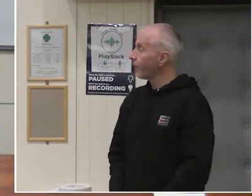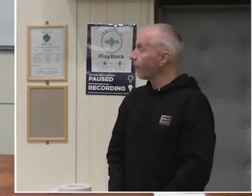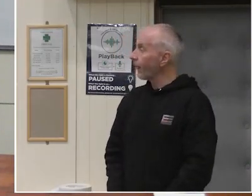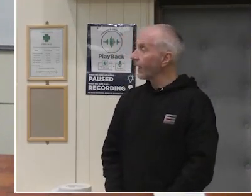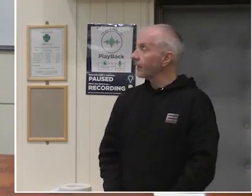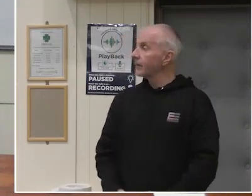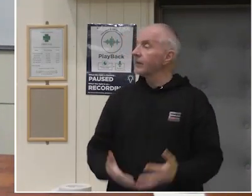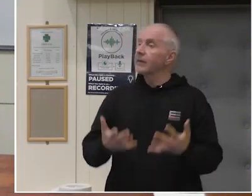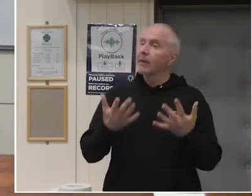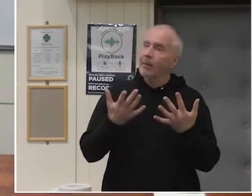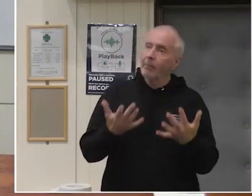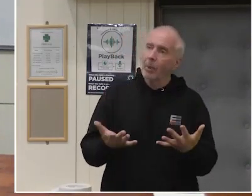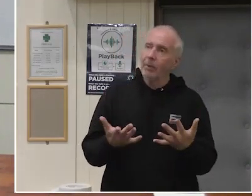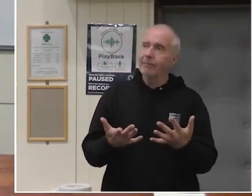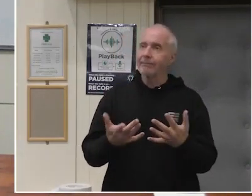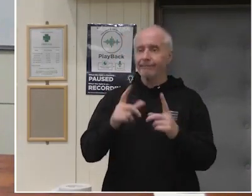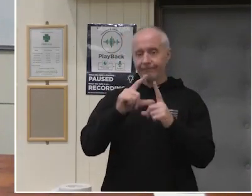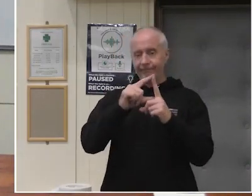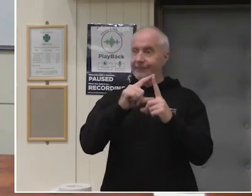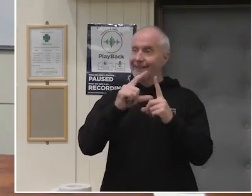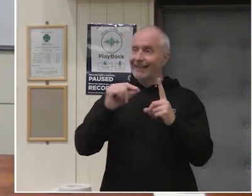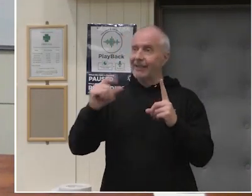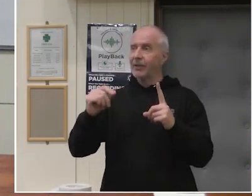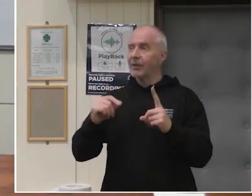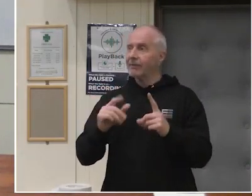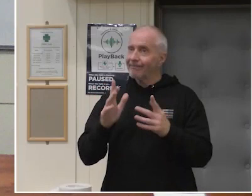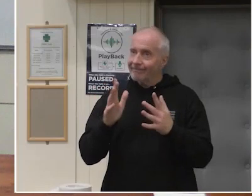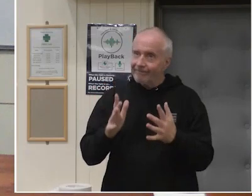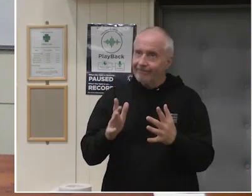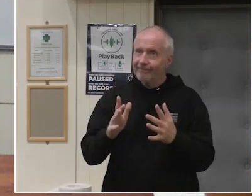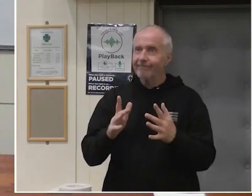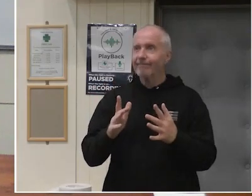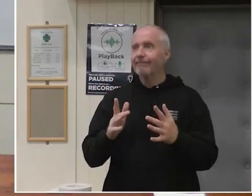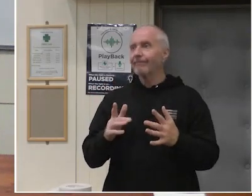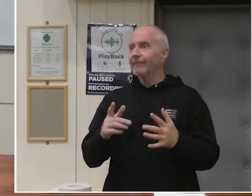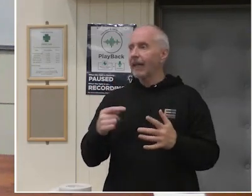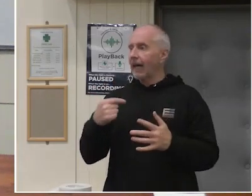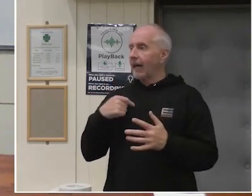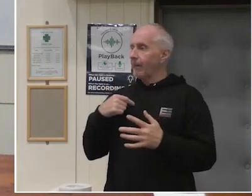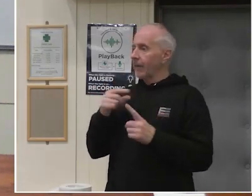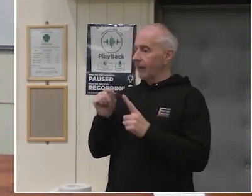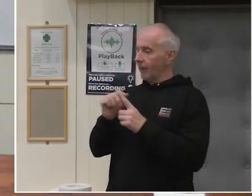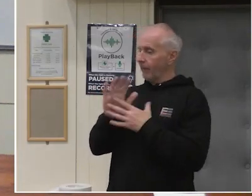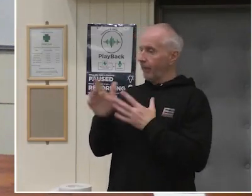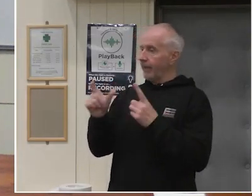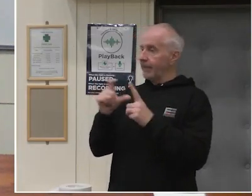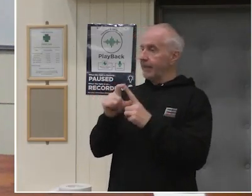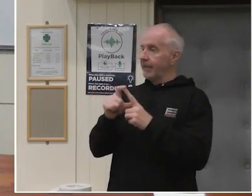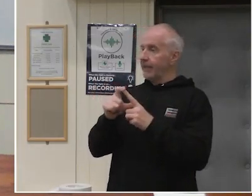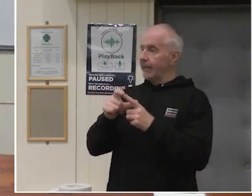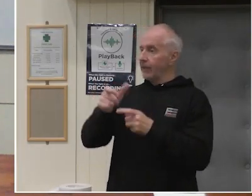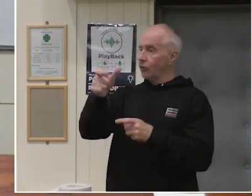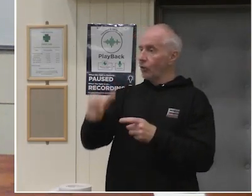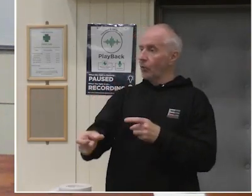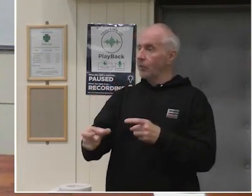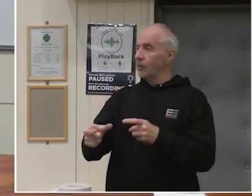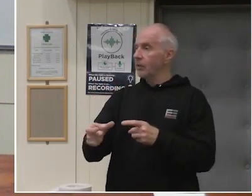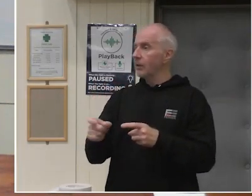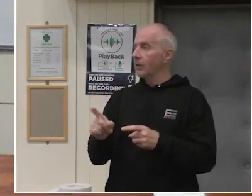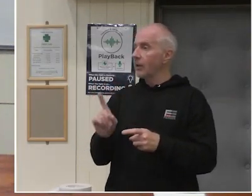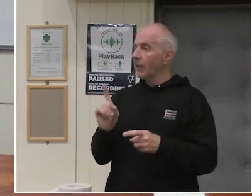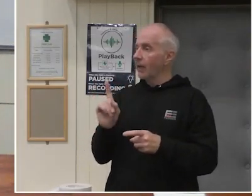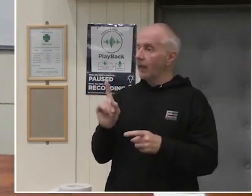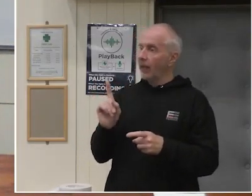when I say digitally, there's a slight snag. I'm actually not just a PhD student at the University of Sheffield, I'm also a computer